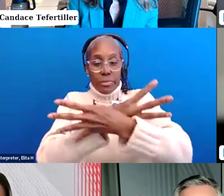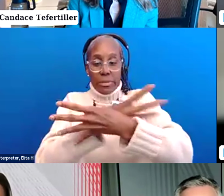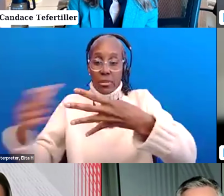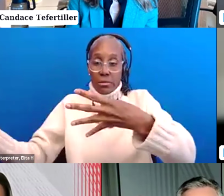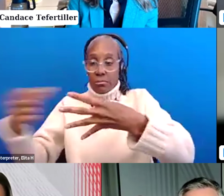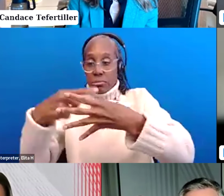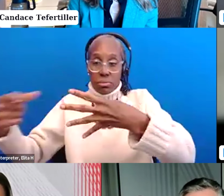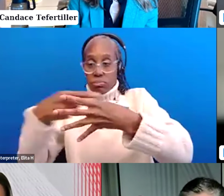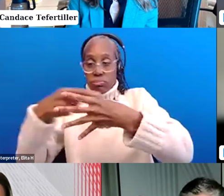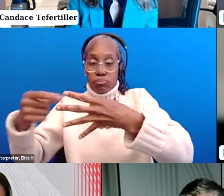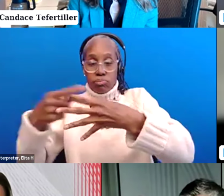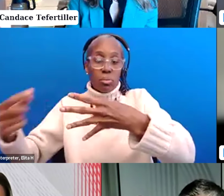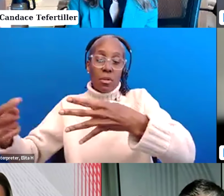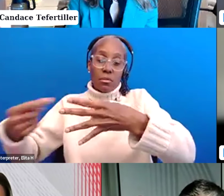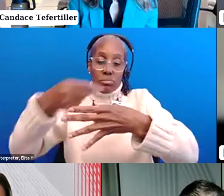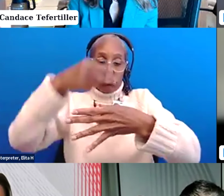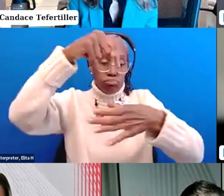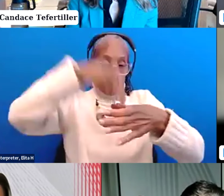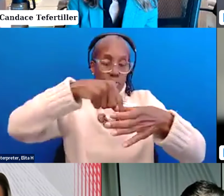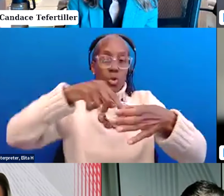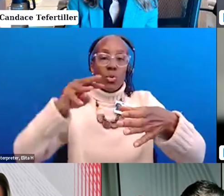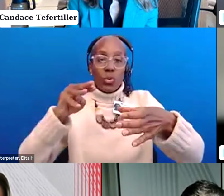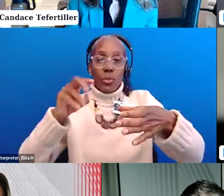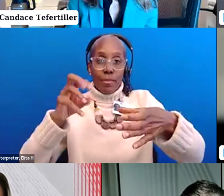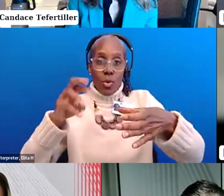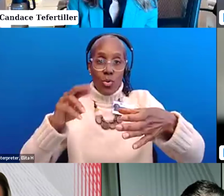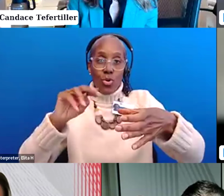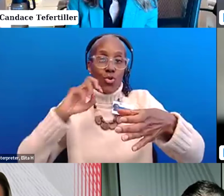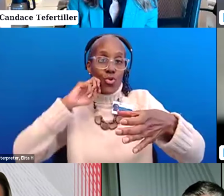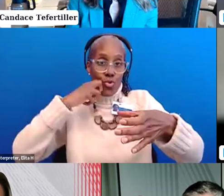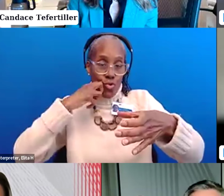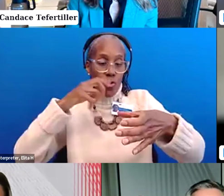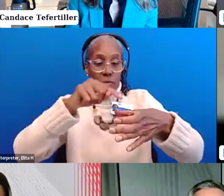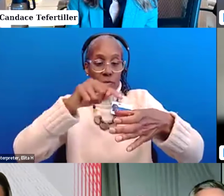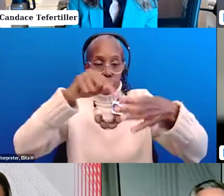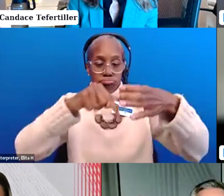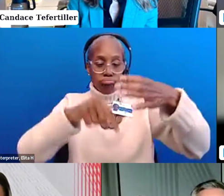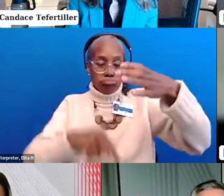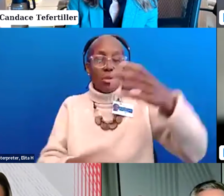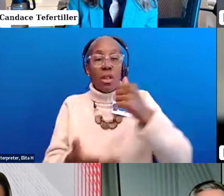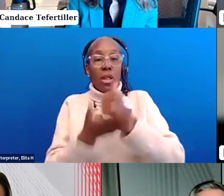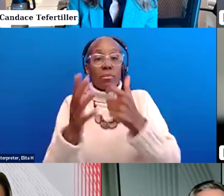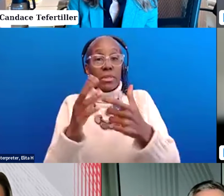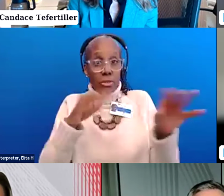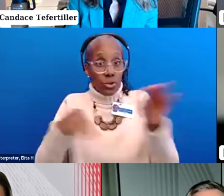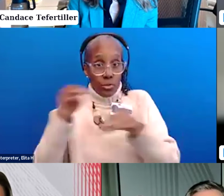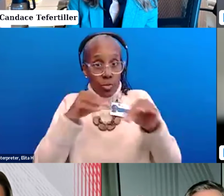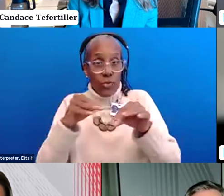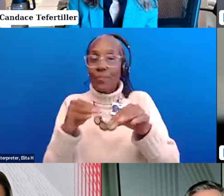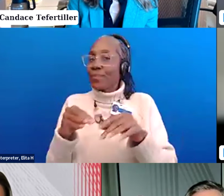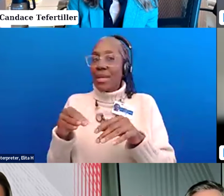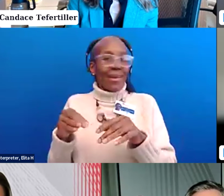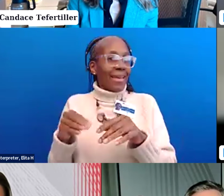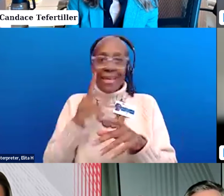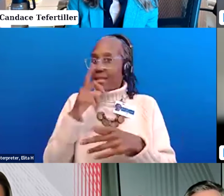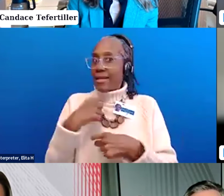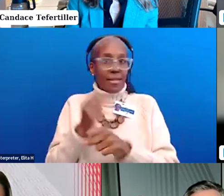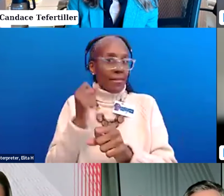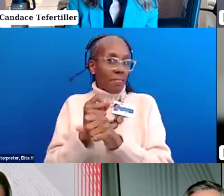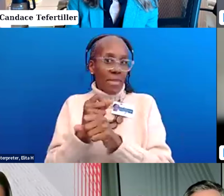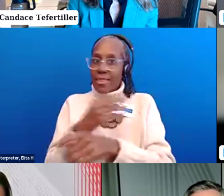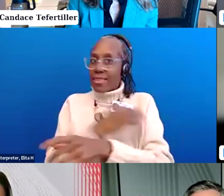nerves that help cause us to move. Now, the purpose of the ARC-EX isn't to actually cause a muscle to contract, it's to